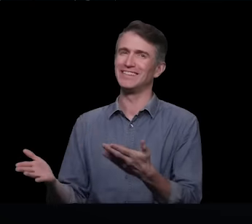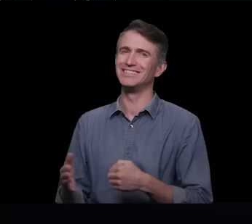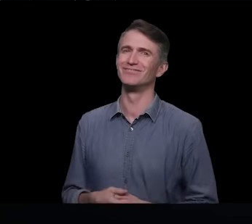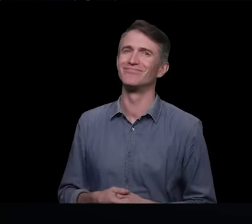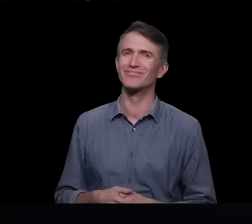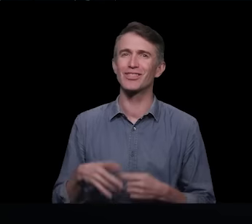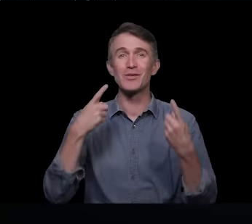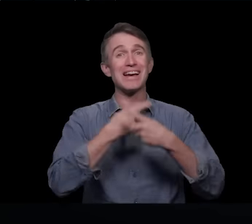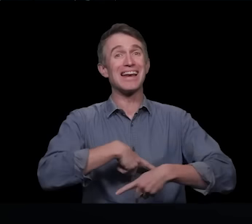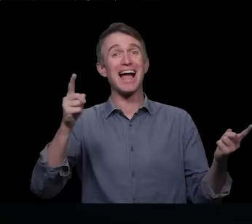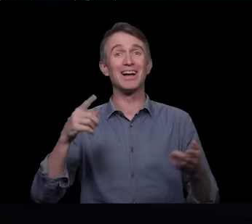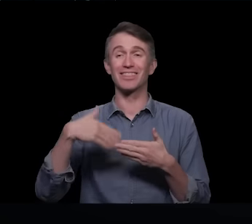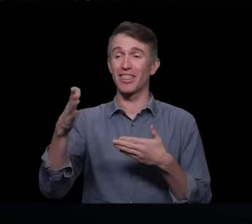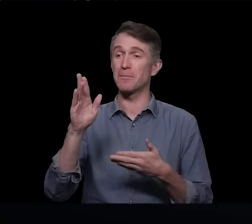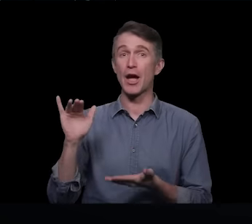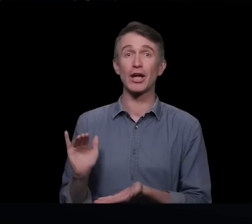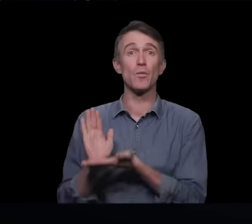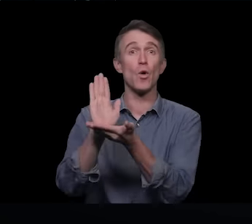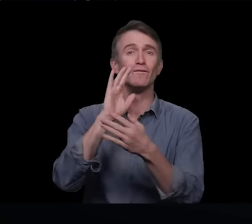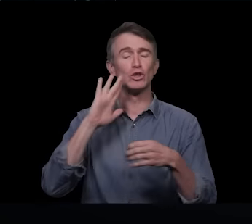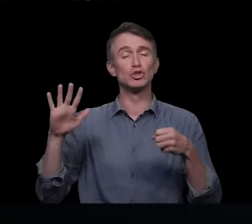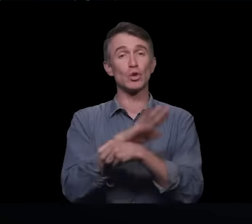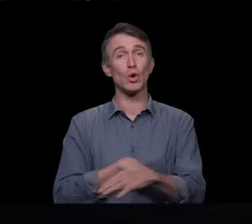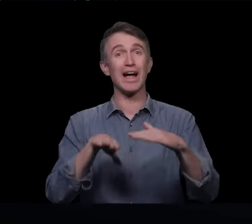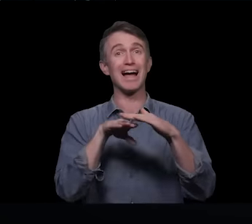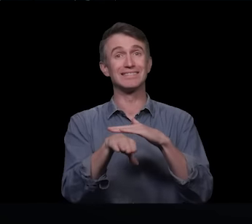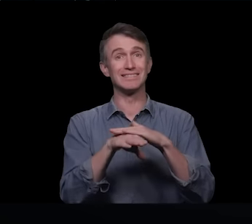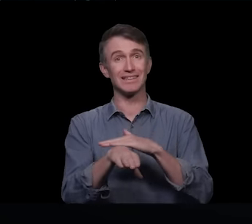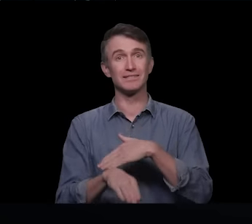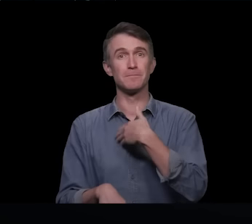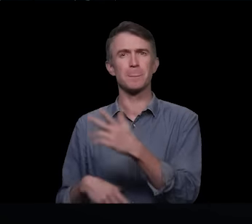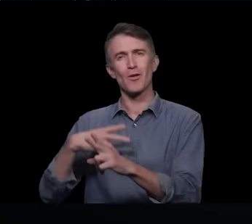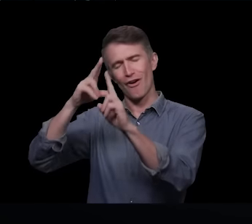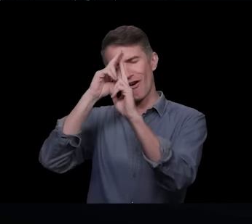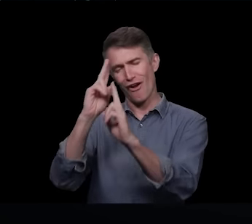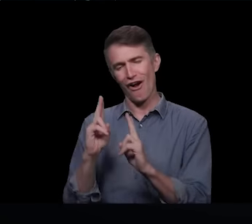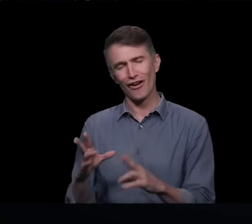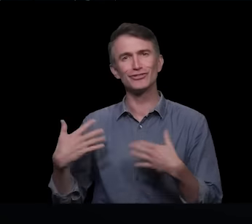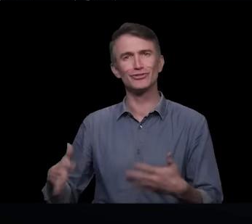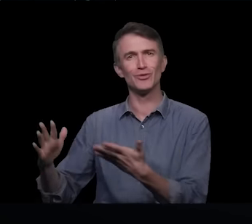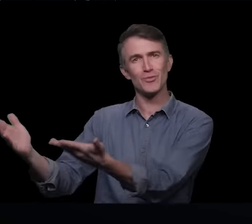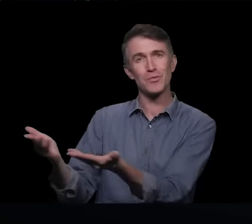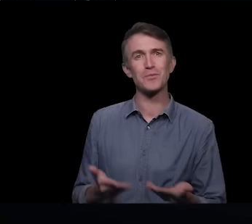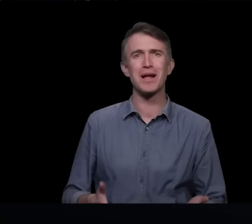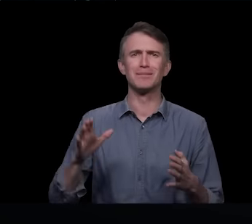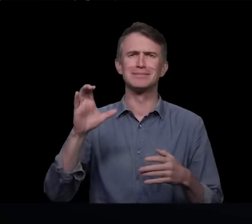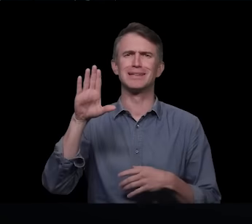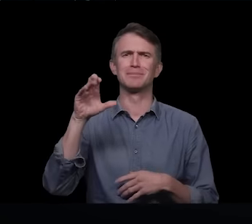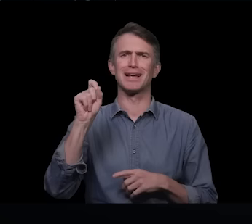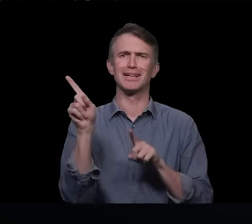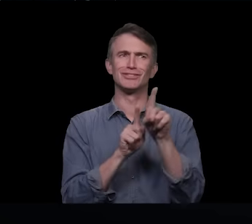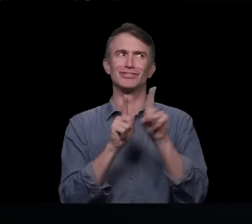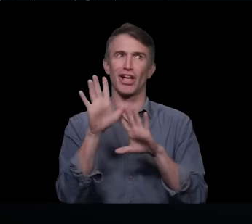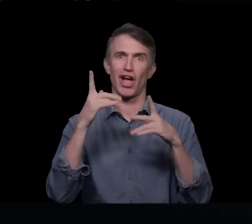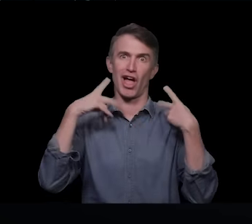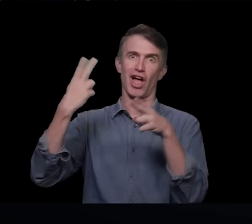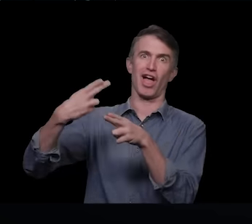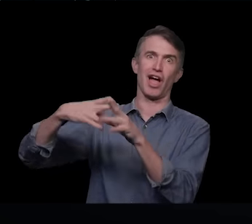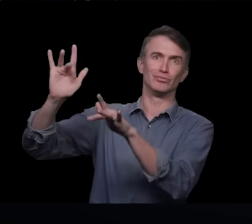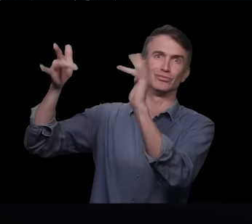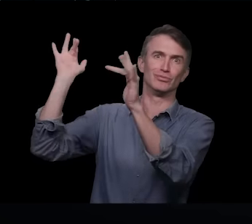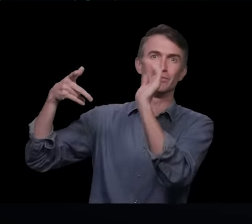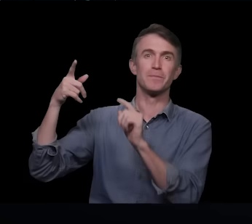movies. To announce the Berry Award for Total Access, we are honored to welcome the star of